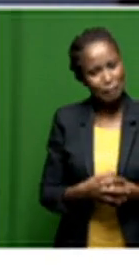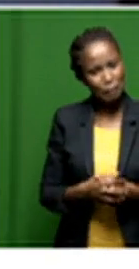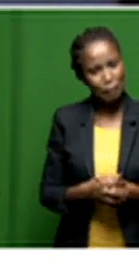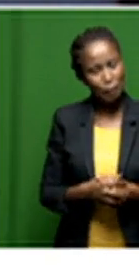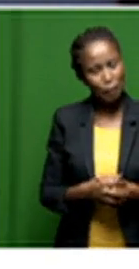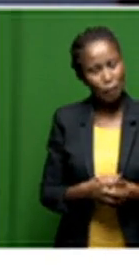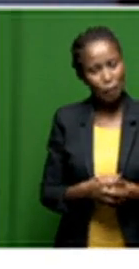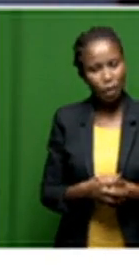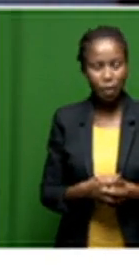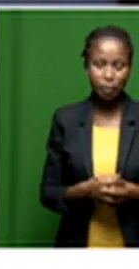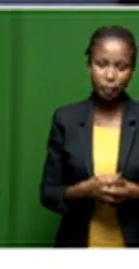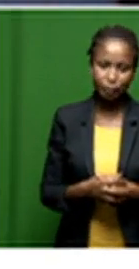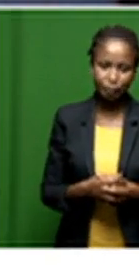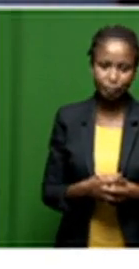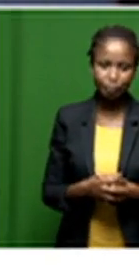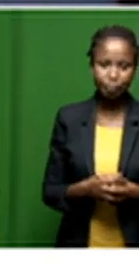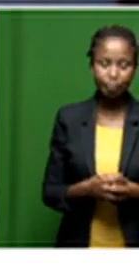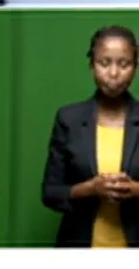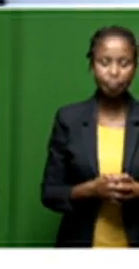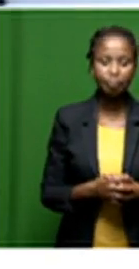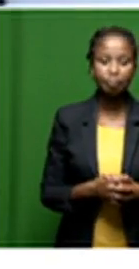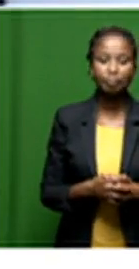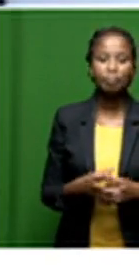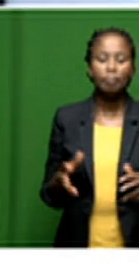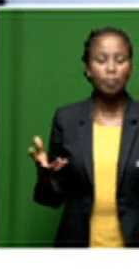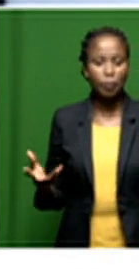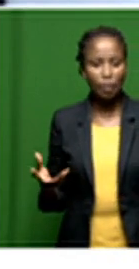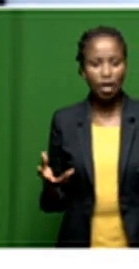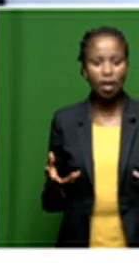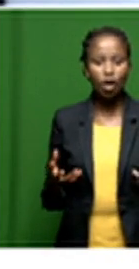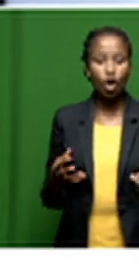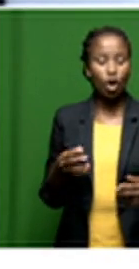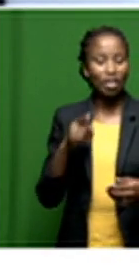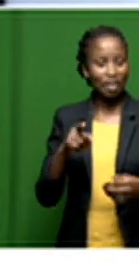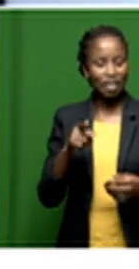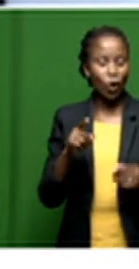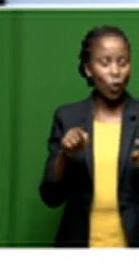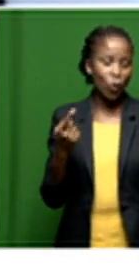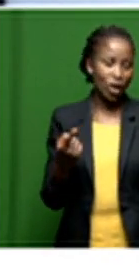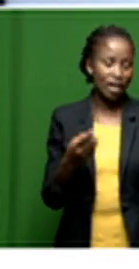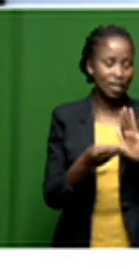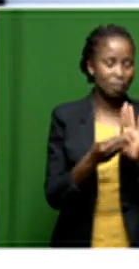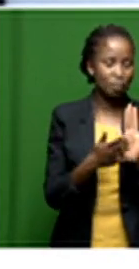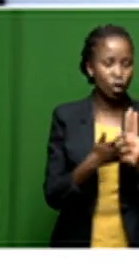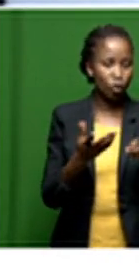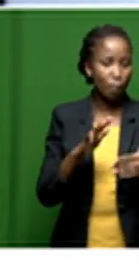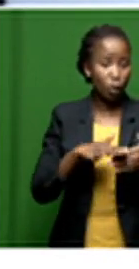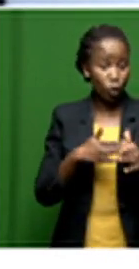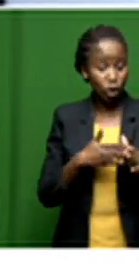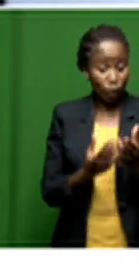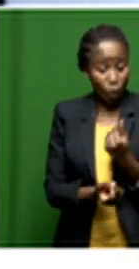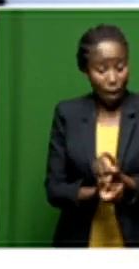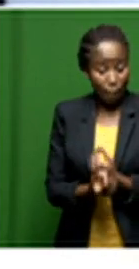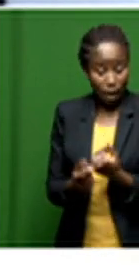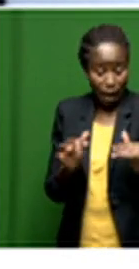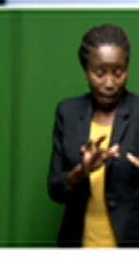Well, highly unlikely to set a precedent, Leanne, because of the circumstances here. An election date had been